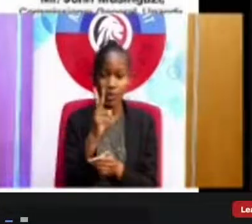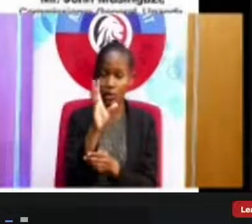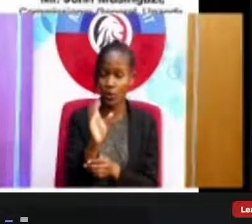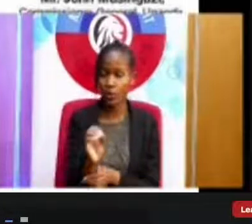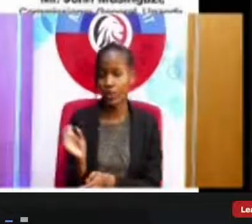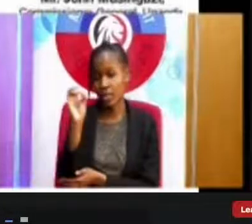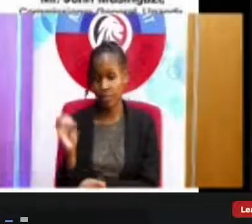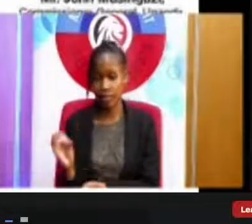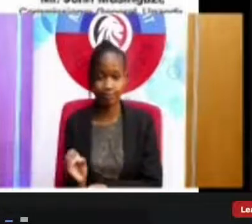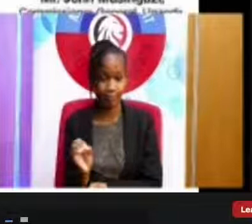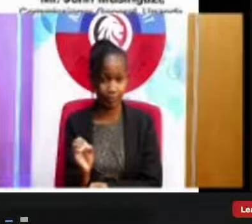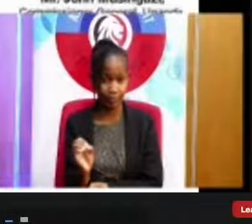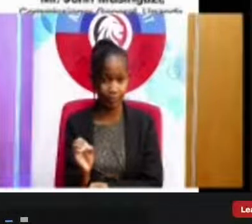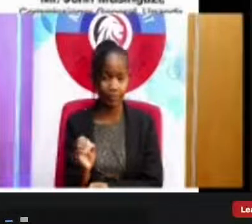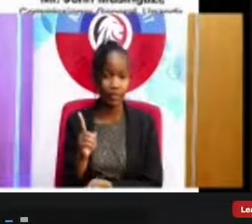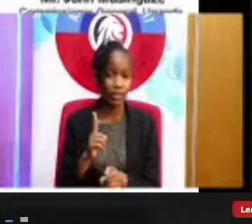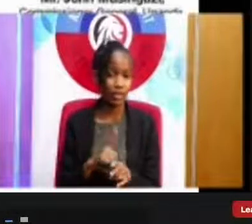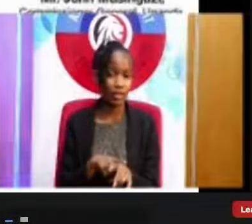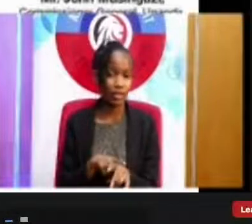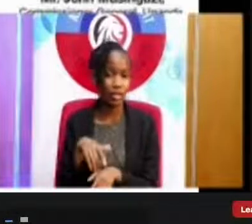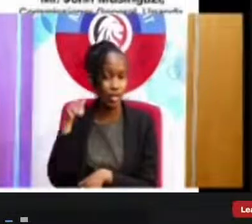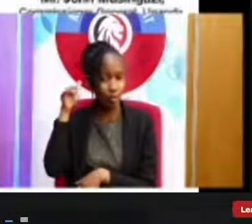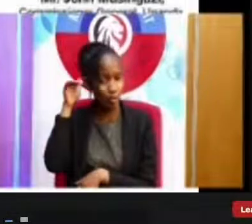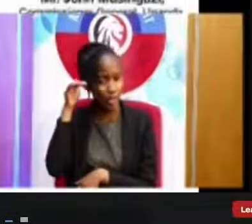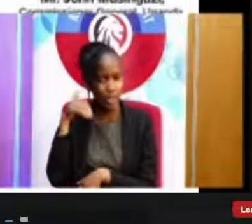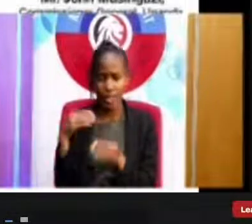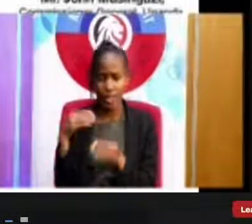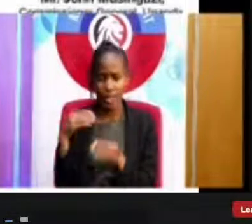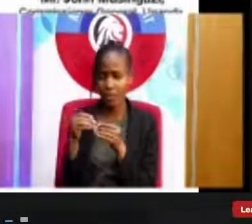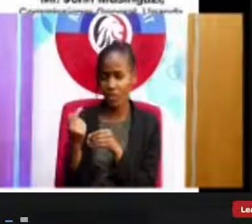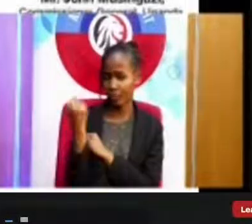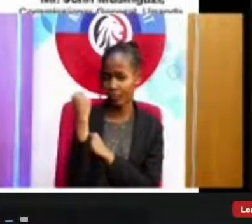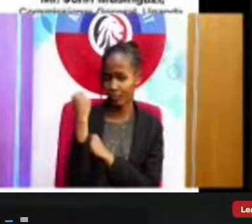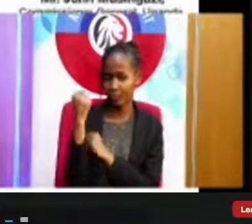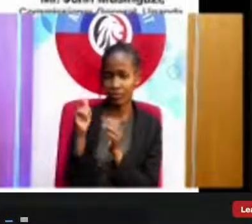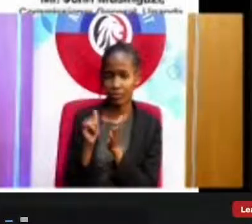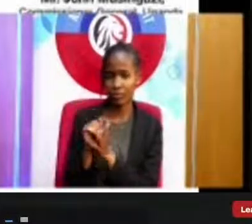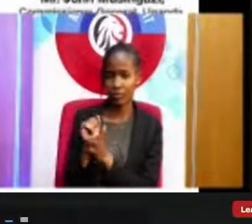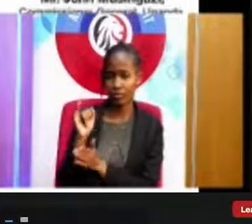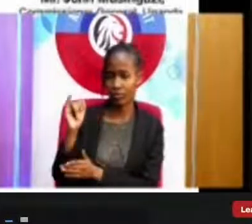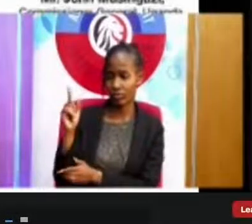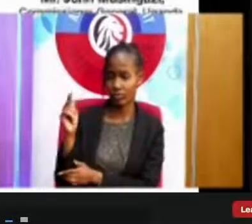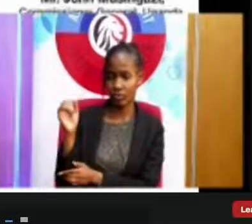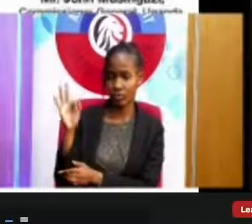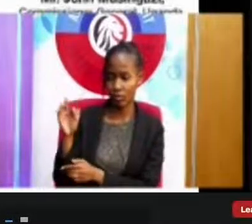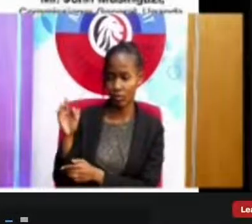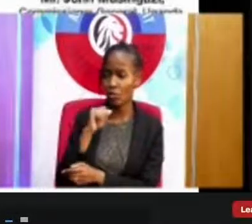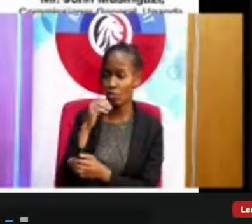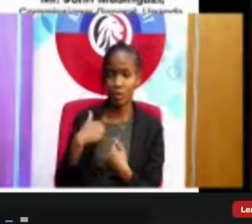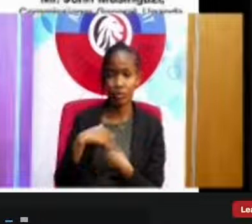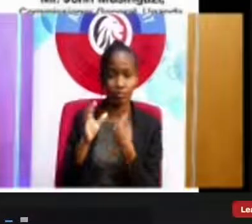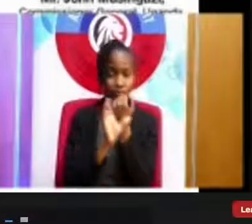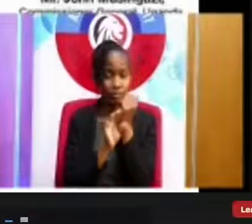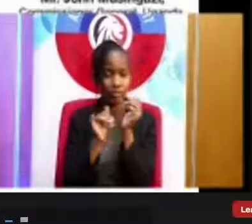As we had in our meeting yesterday, ETAF, there is no country that stands a chance to develop